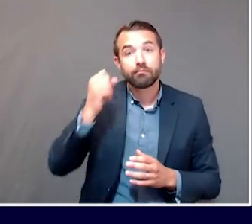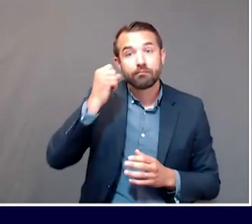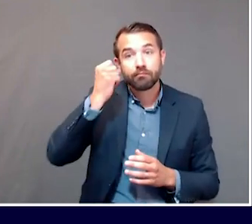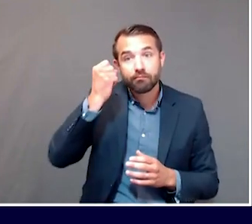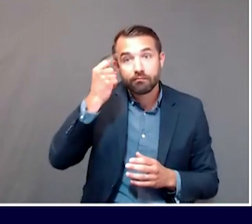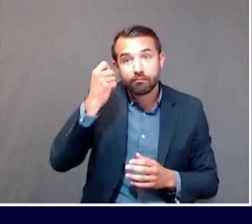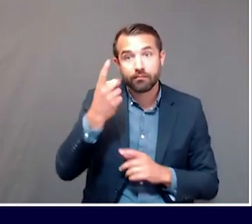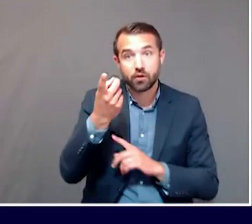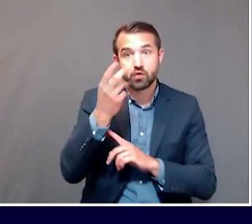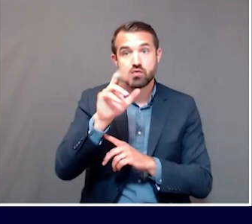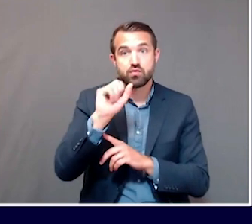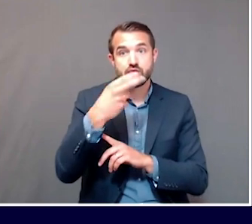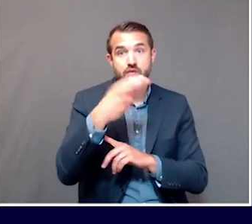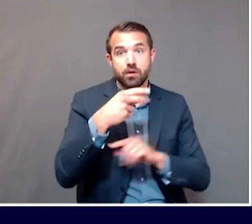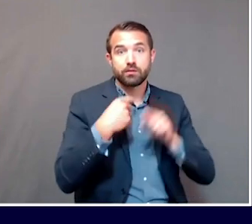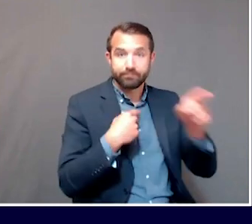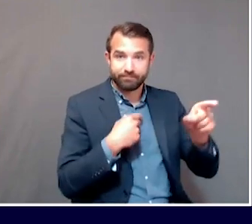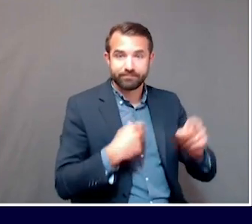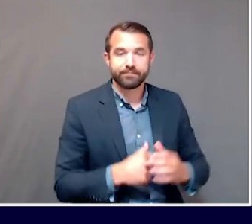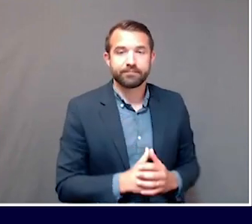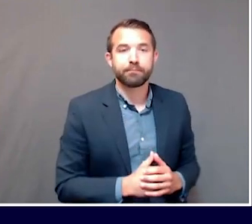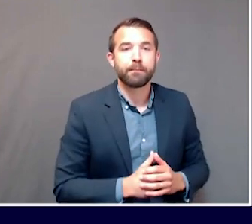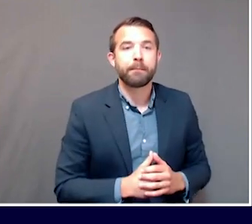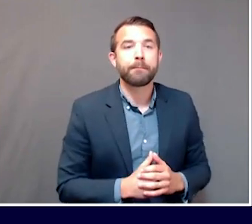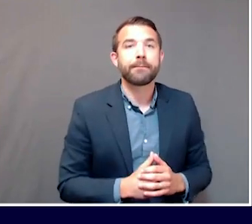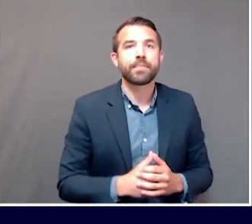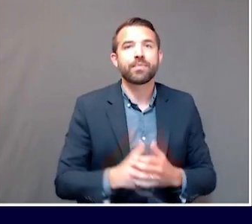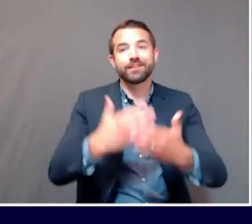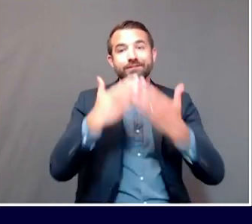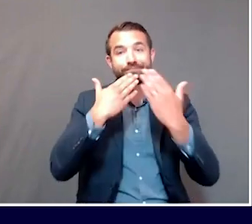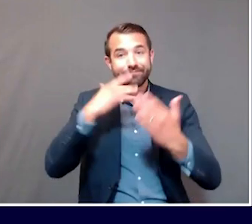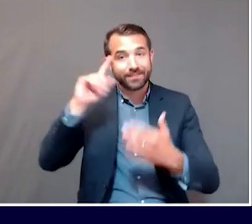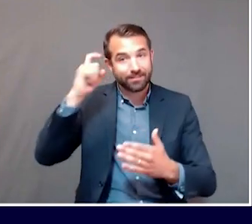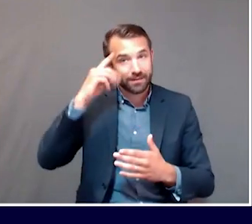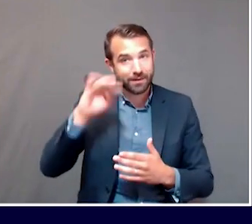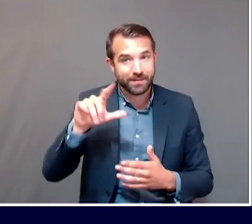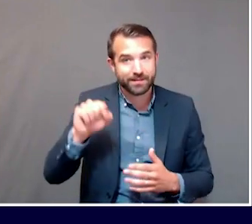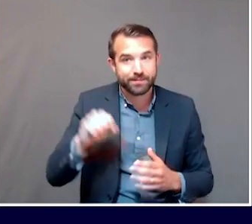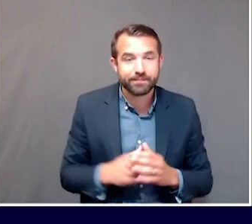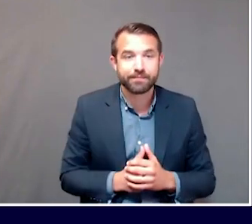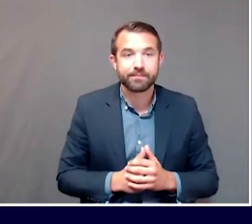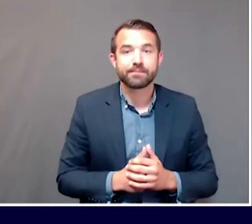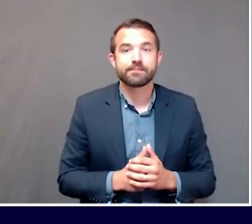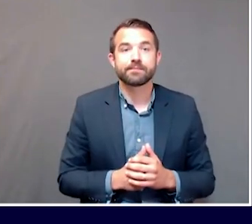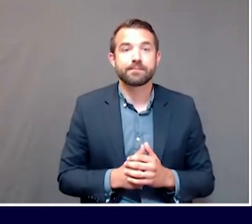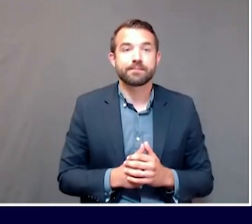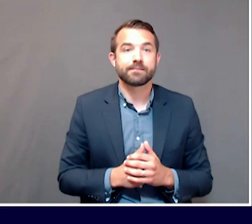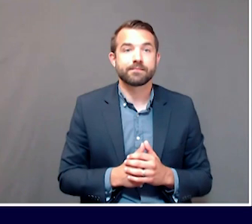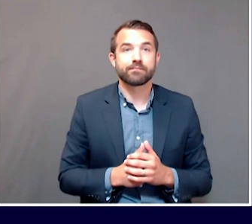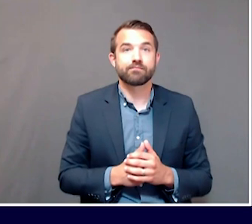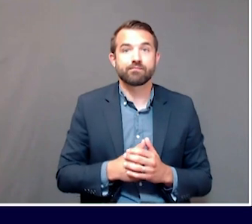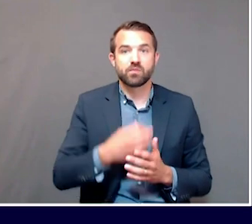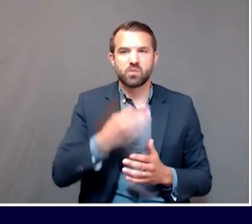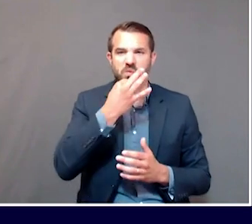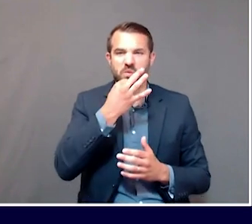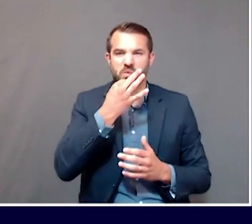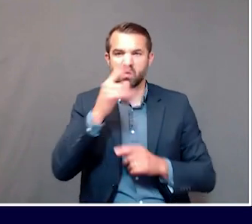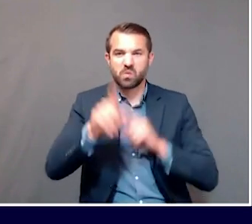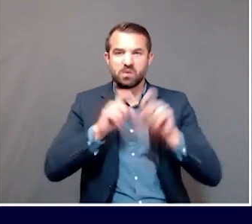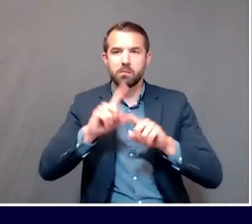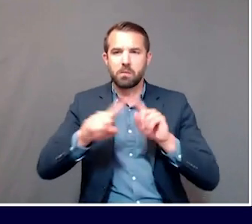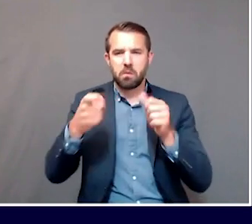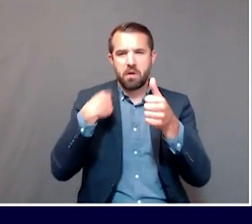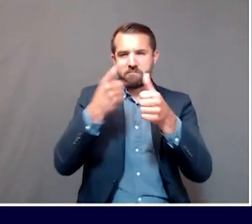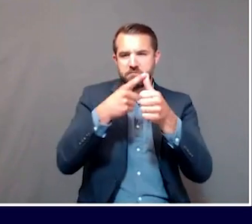Great. Thank you very much, Governor. Before we turn to questions, I'd like to just provide a quick snapshot of where things stand